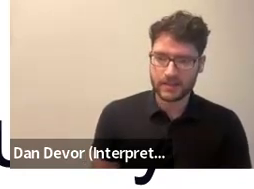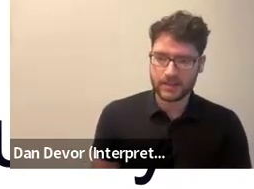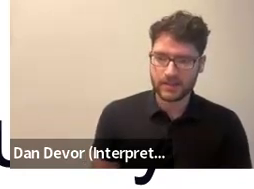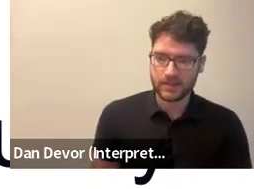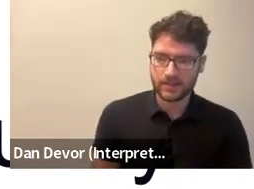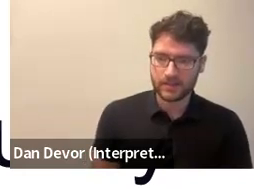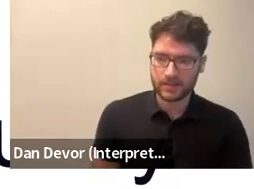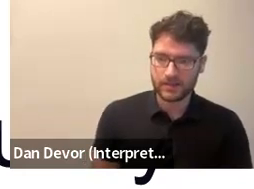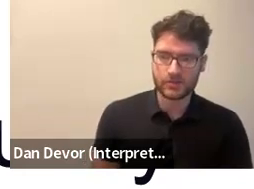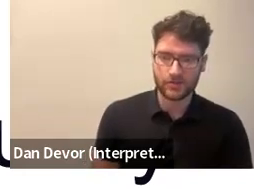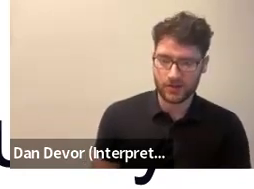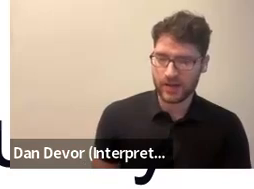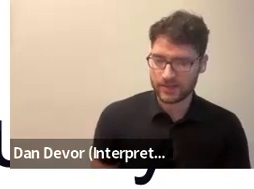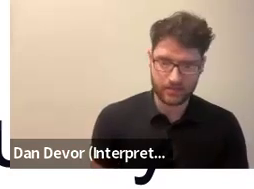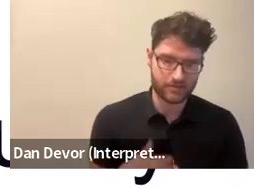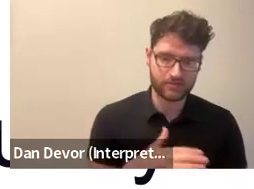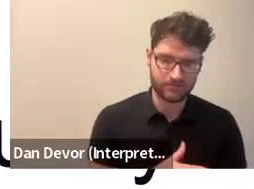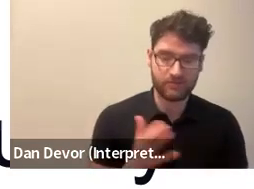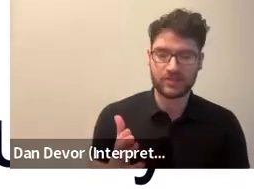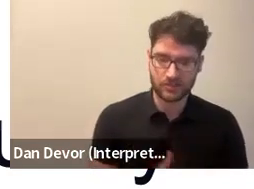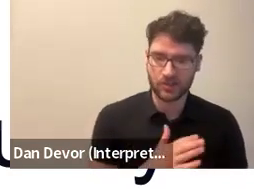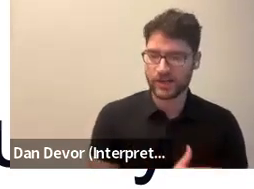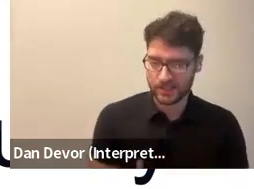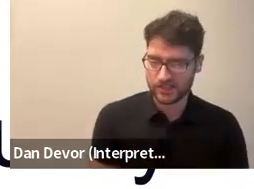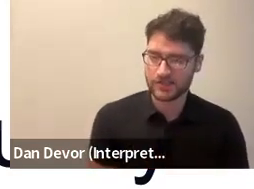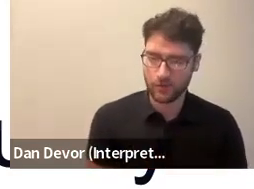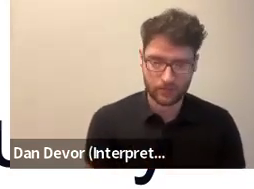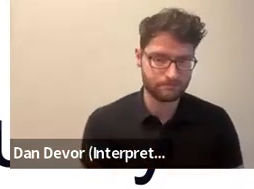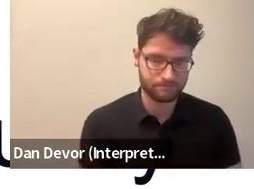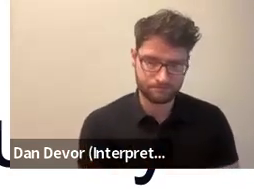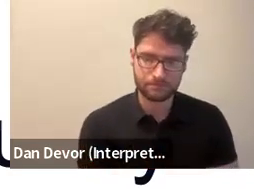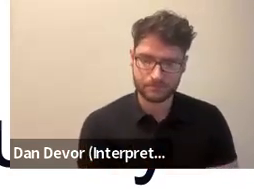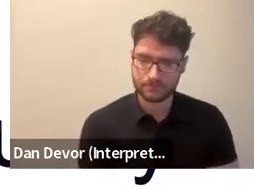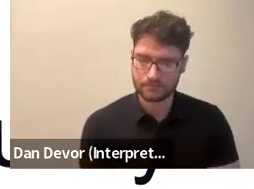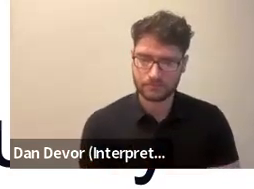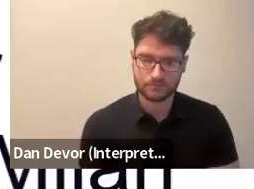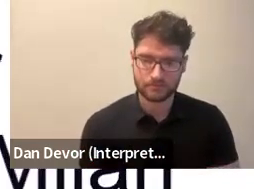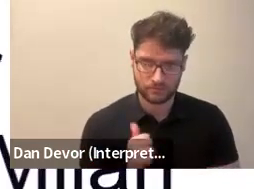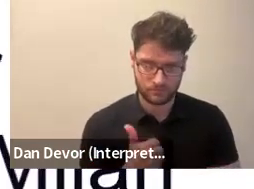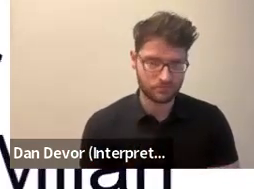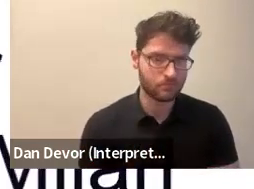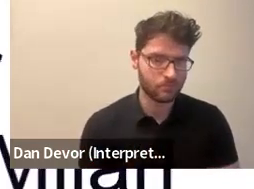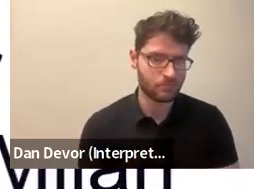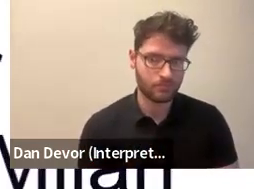And he served there in 15 years starting in 1864.